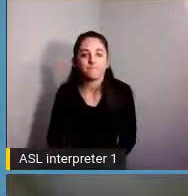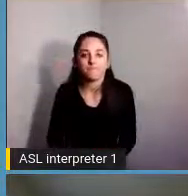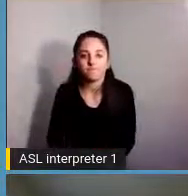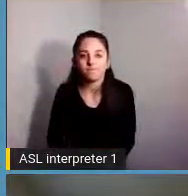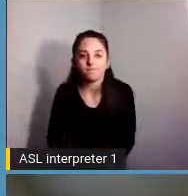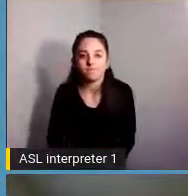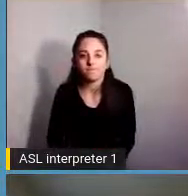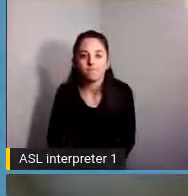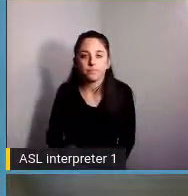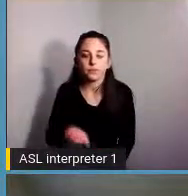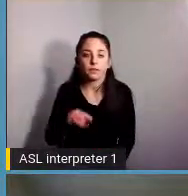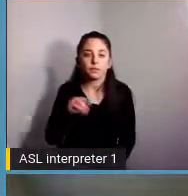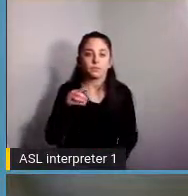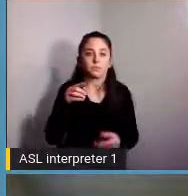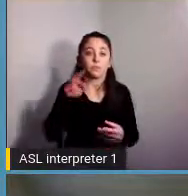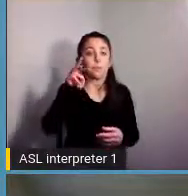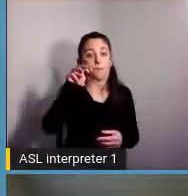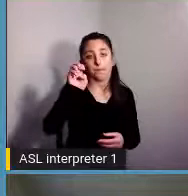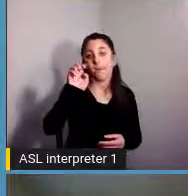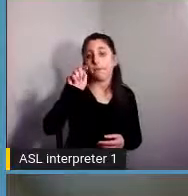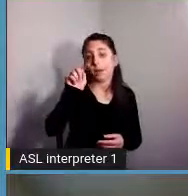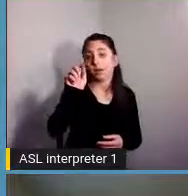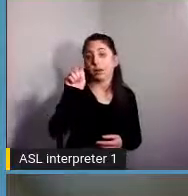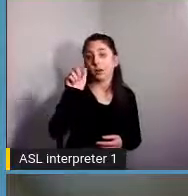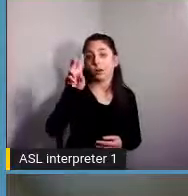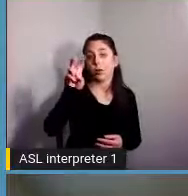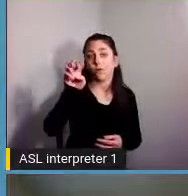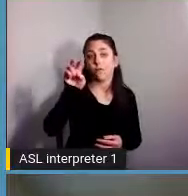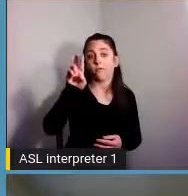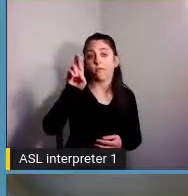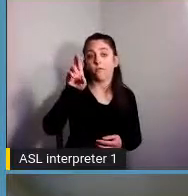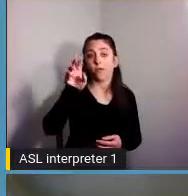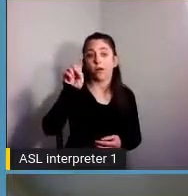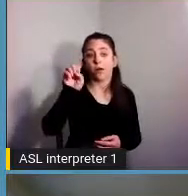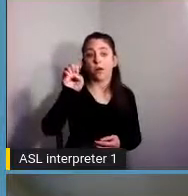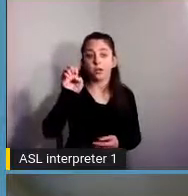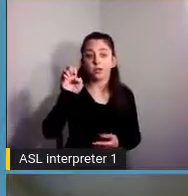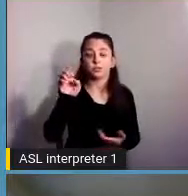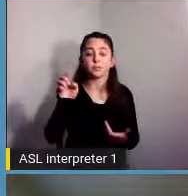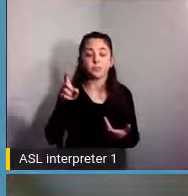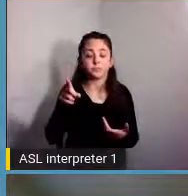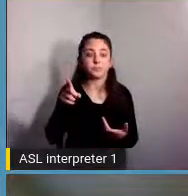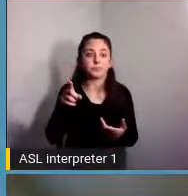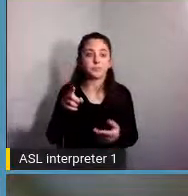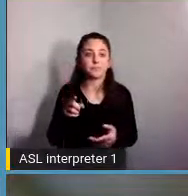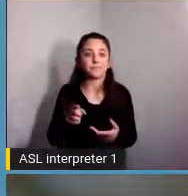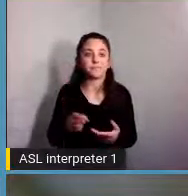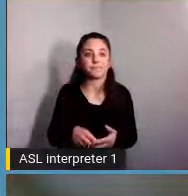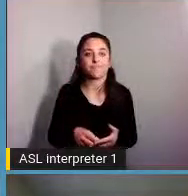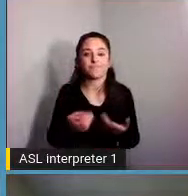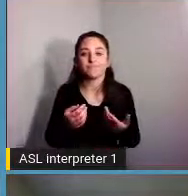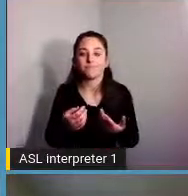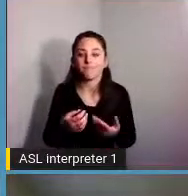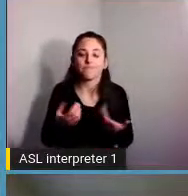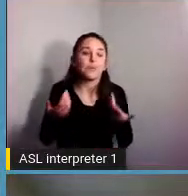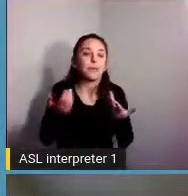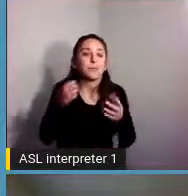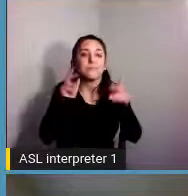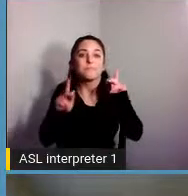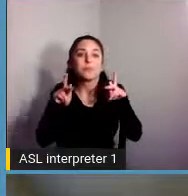this metaverse, which is so kind of a hot topic that no one knows what's really going to become